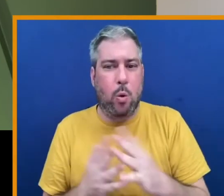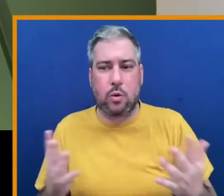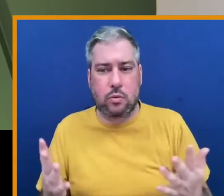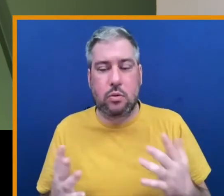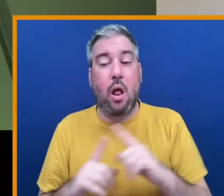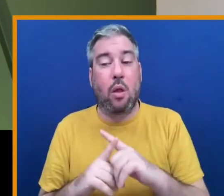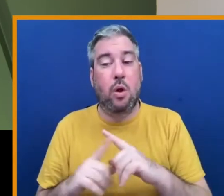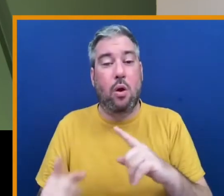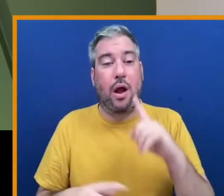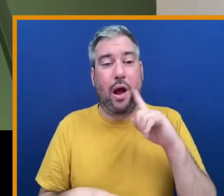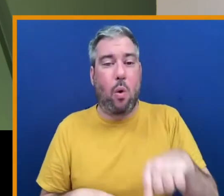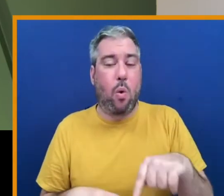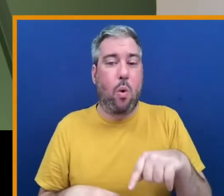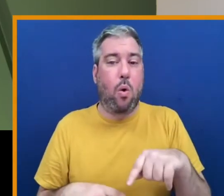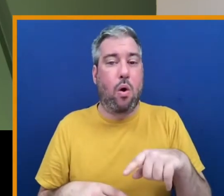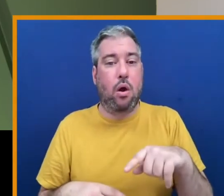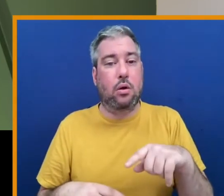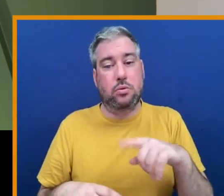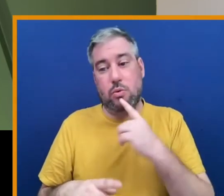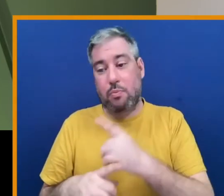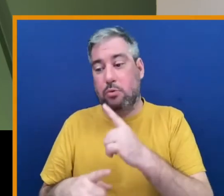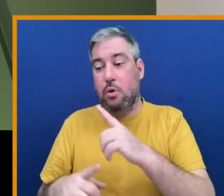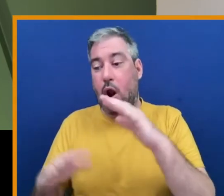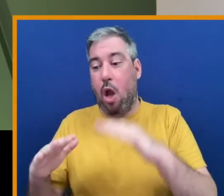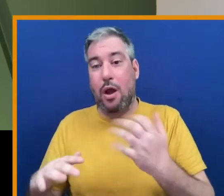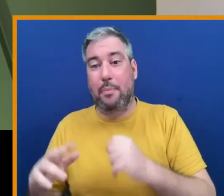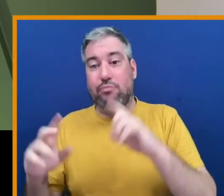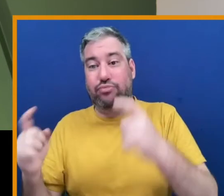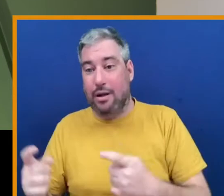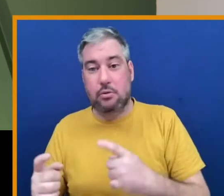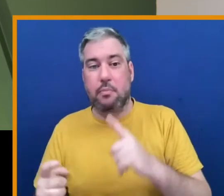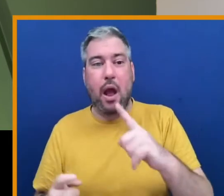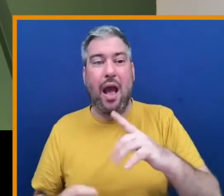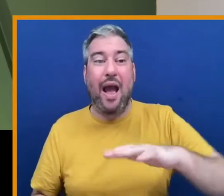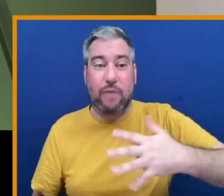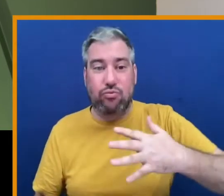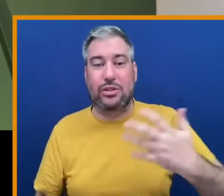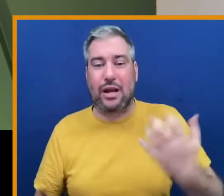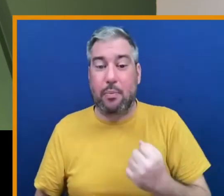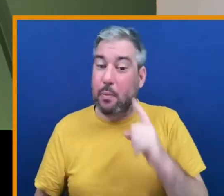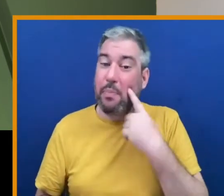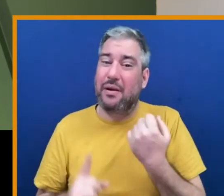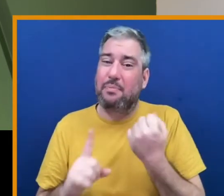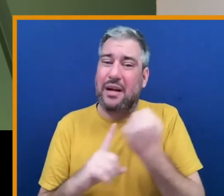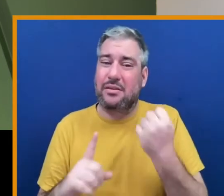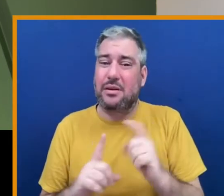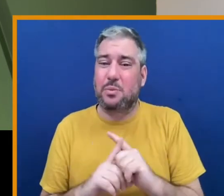hit by this. People from working families who will face the impacts of this, not simply the people